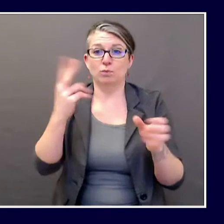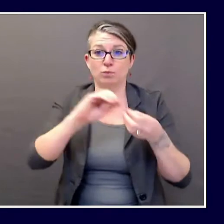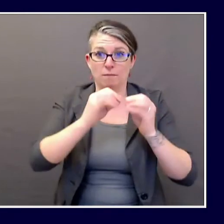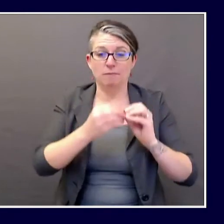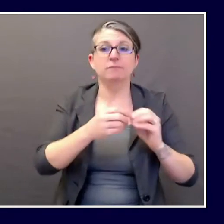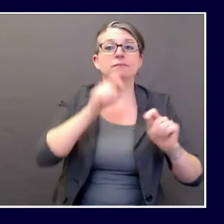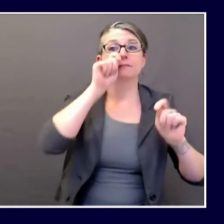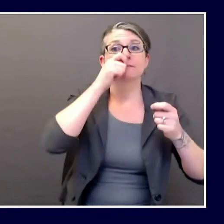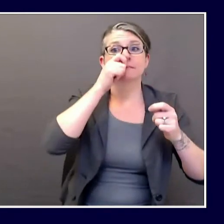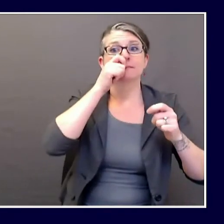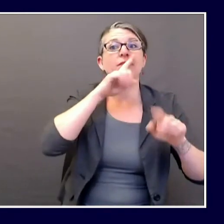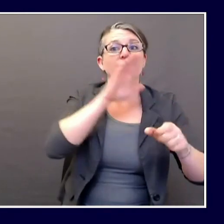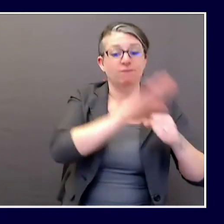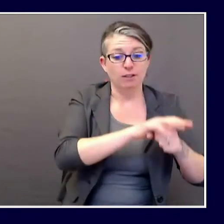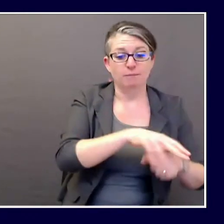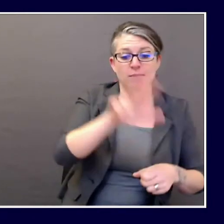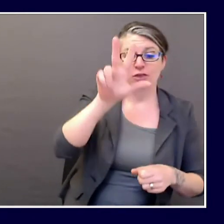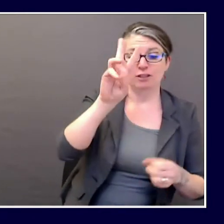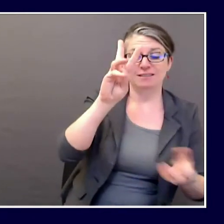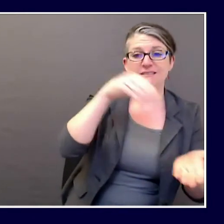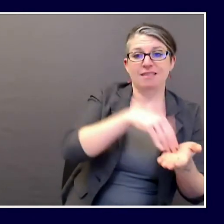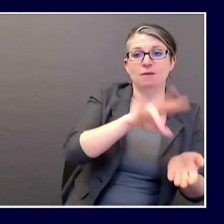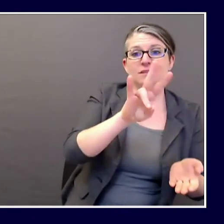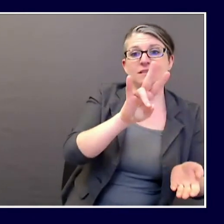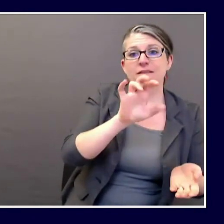36,726 are confirmed and